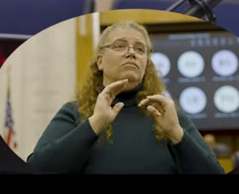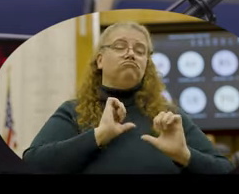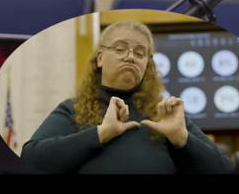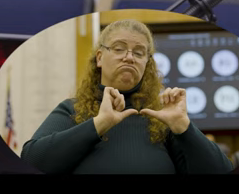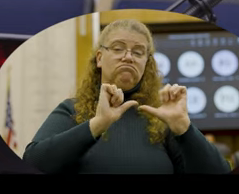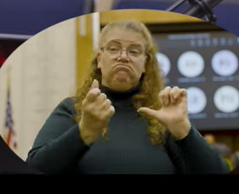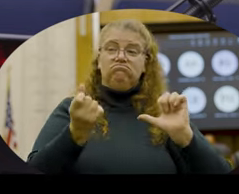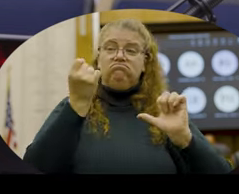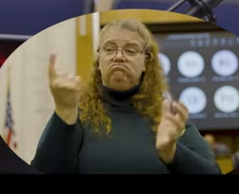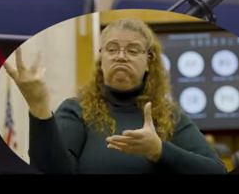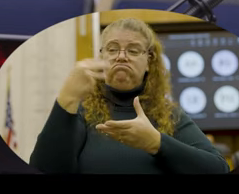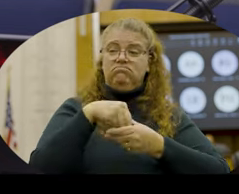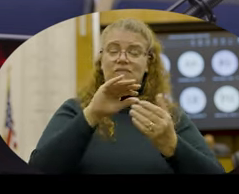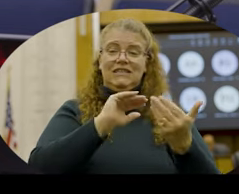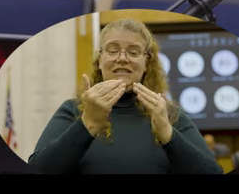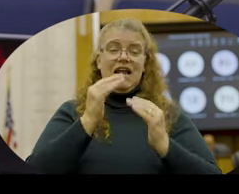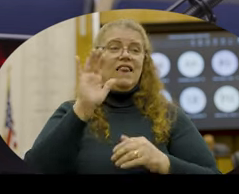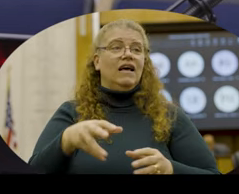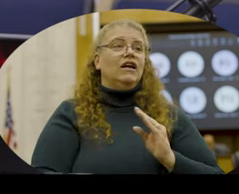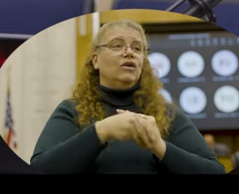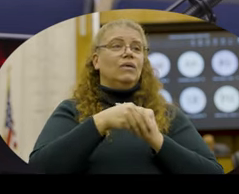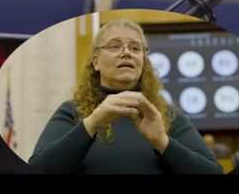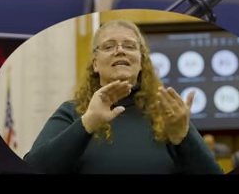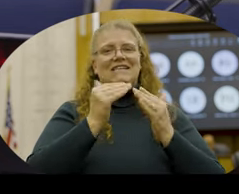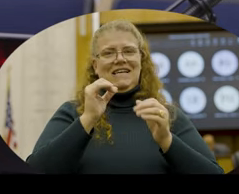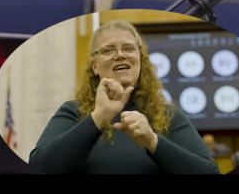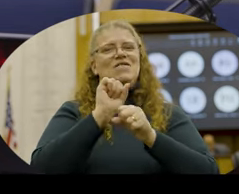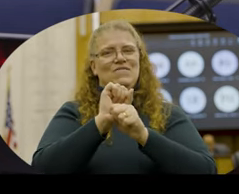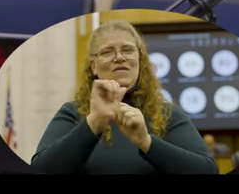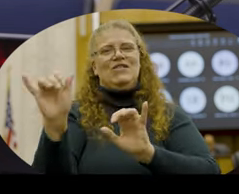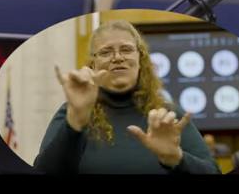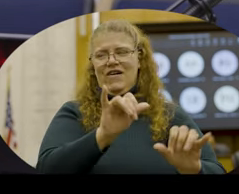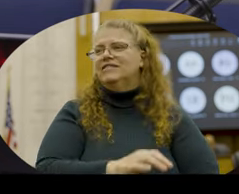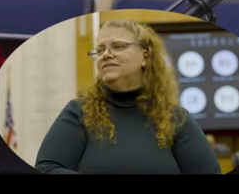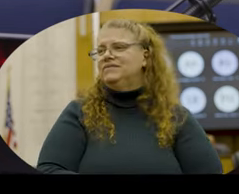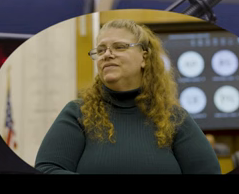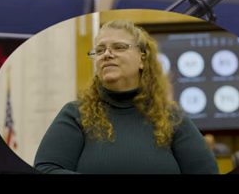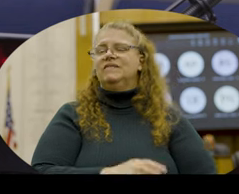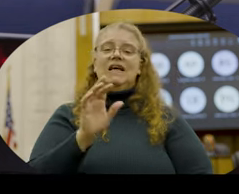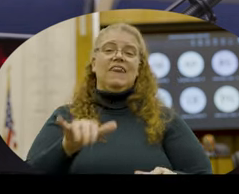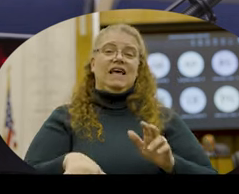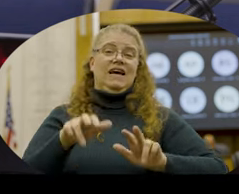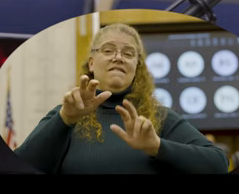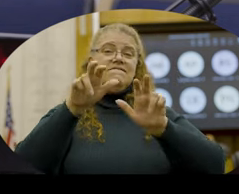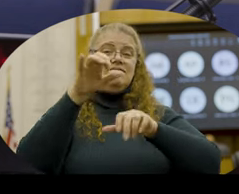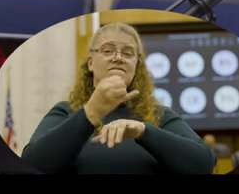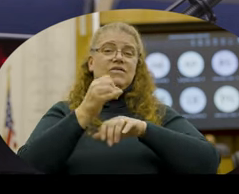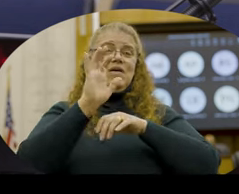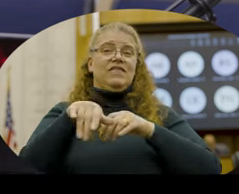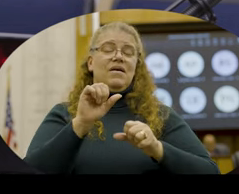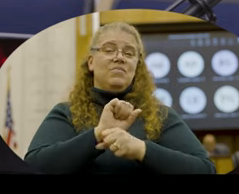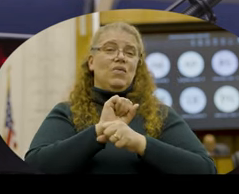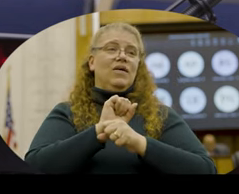of qualified and quality first responders a national challenge. Richmond is no exception.